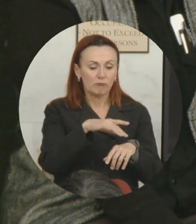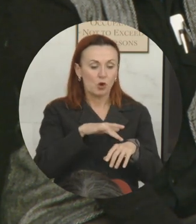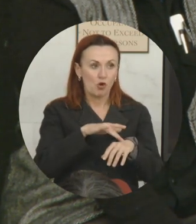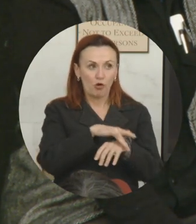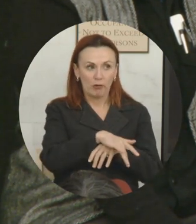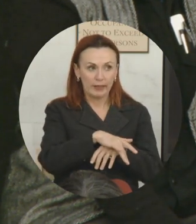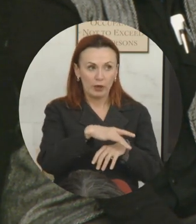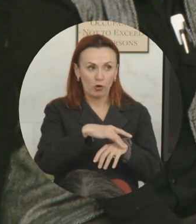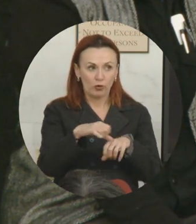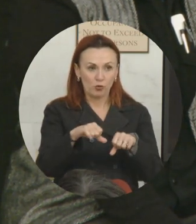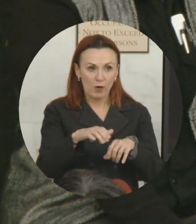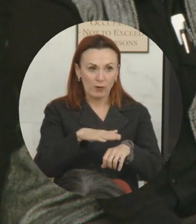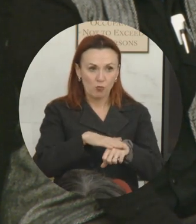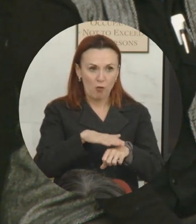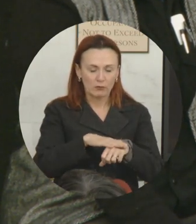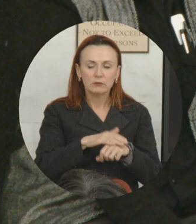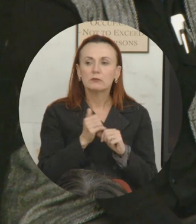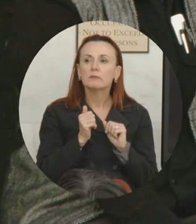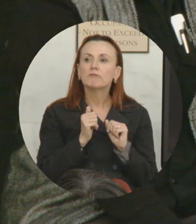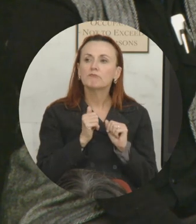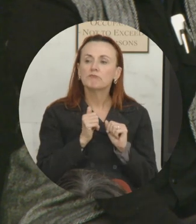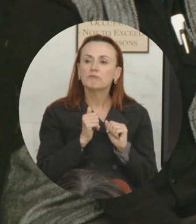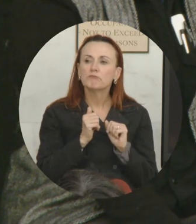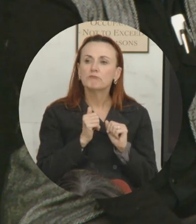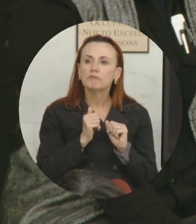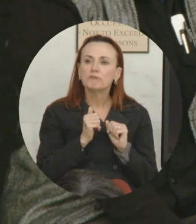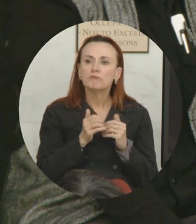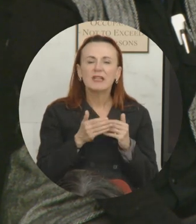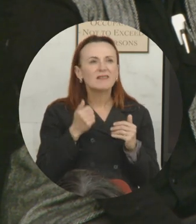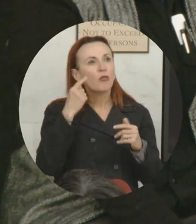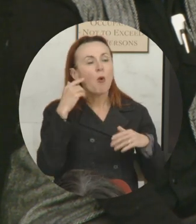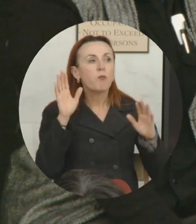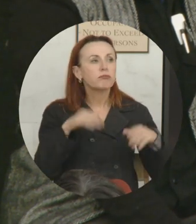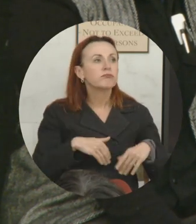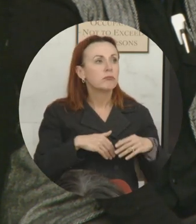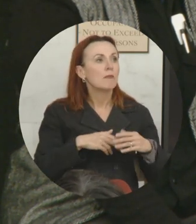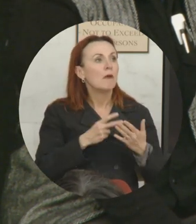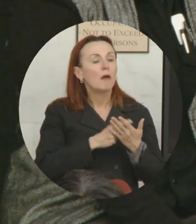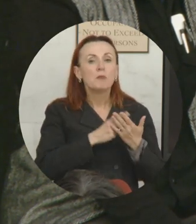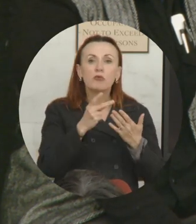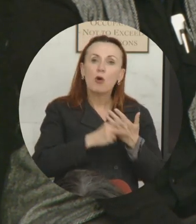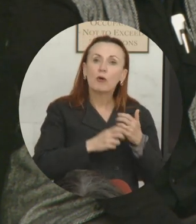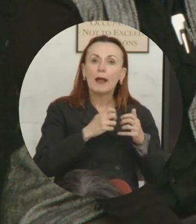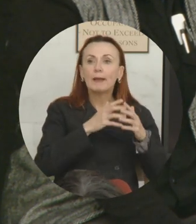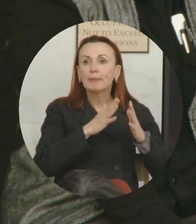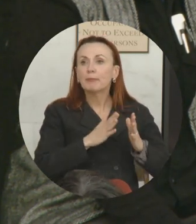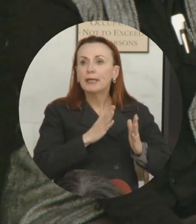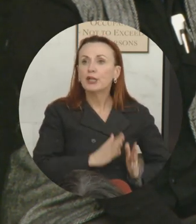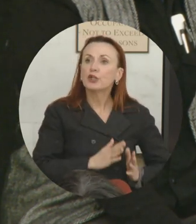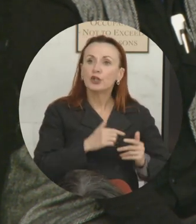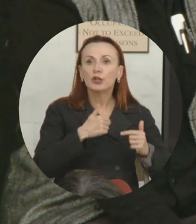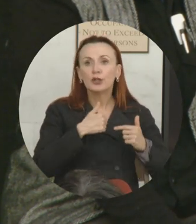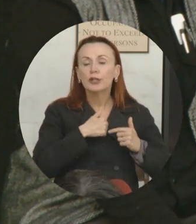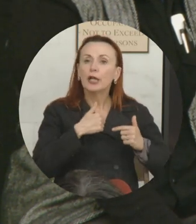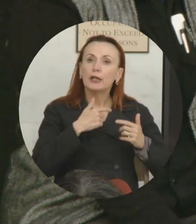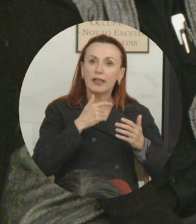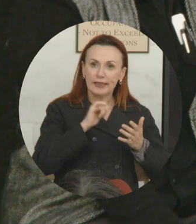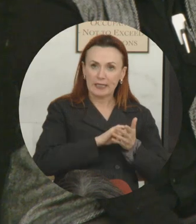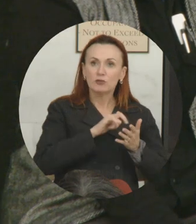So it's easy to think of yourself as a tech provider or a program implementer, but that's not really what you